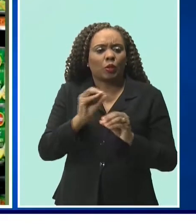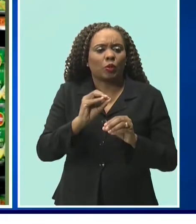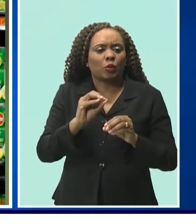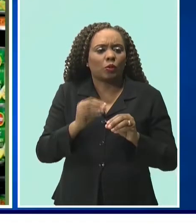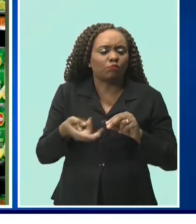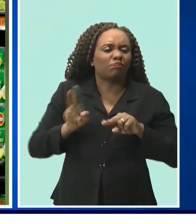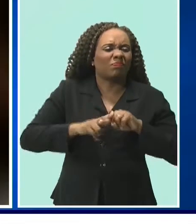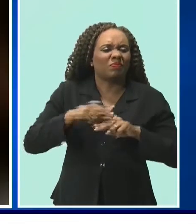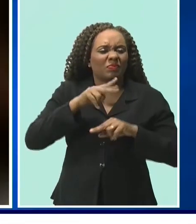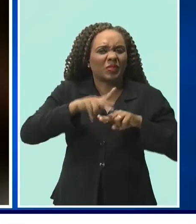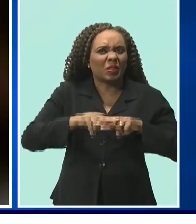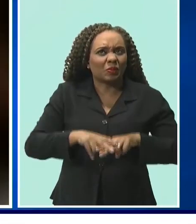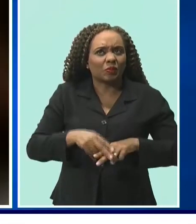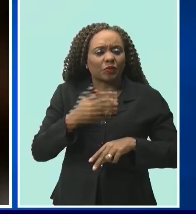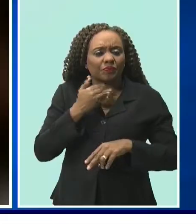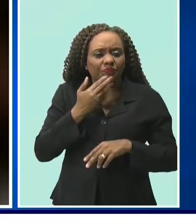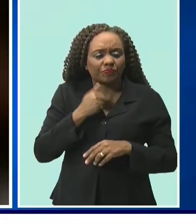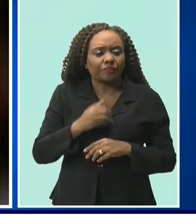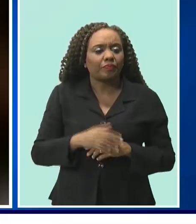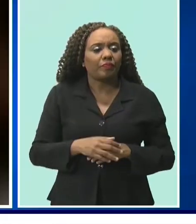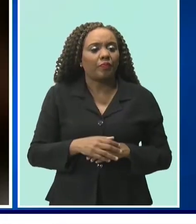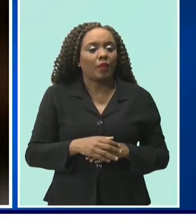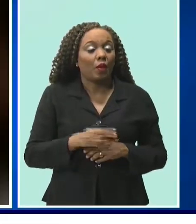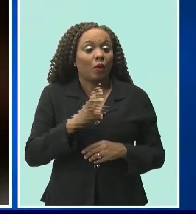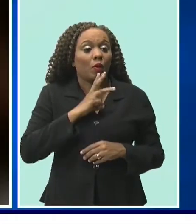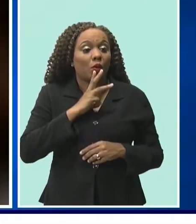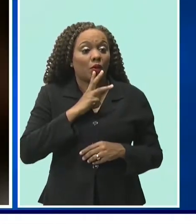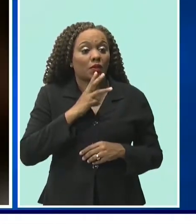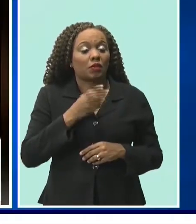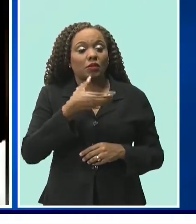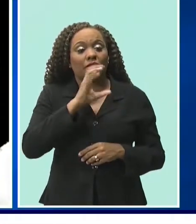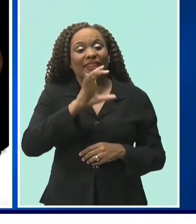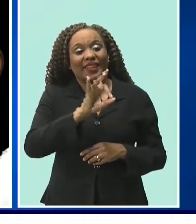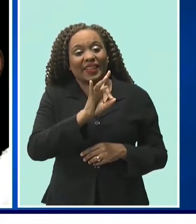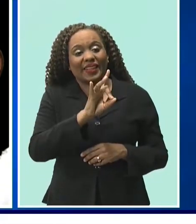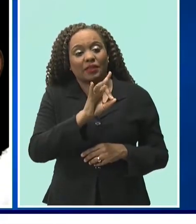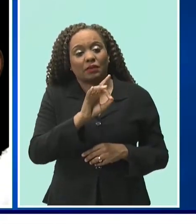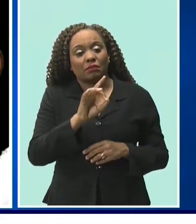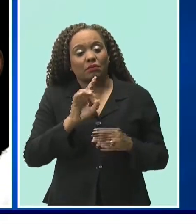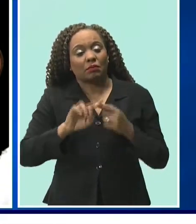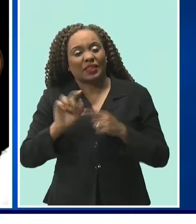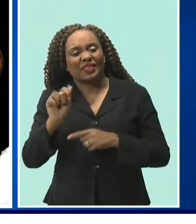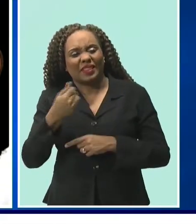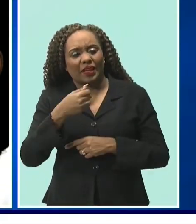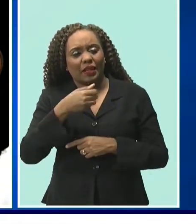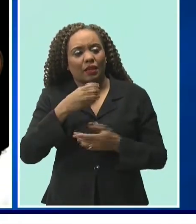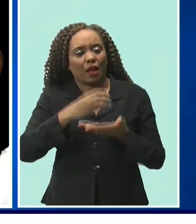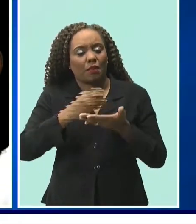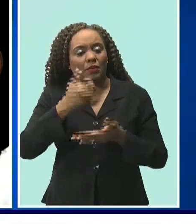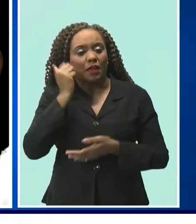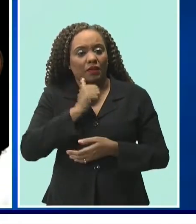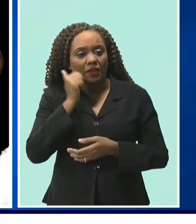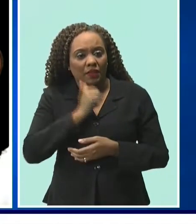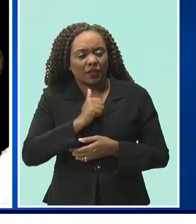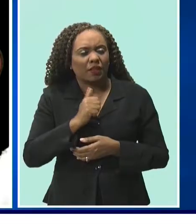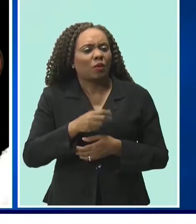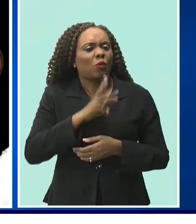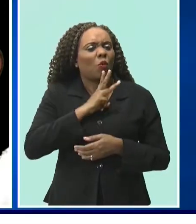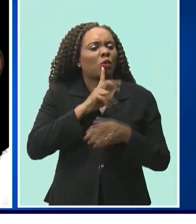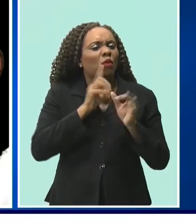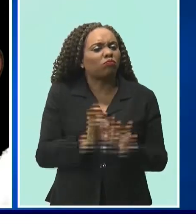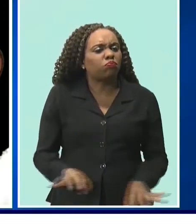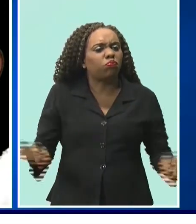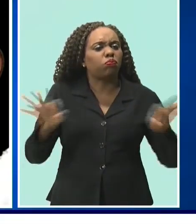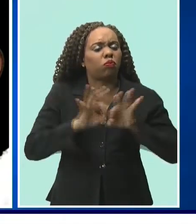sugar. Drink 8 to 10 cups of water every day. Water is essential for life. It transports nutrients and compounds